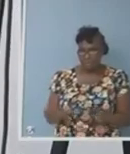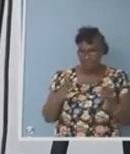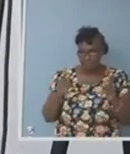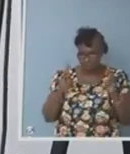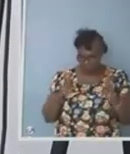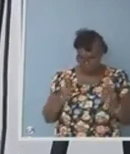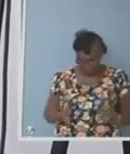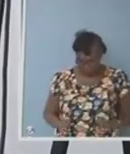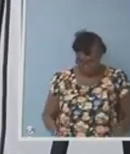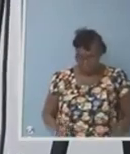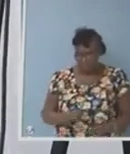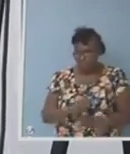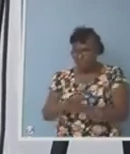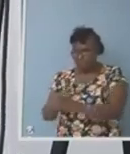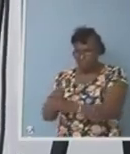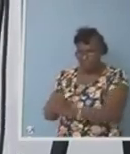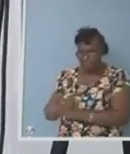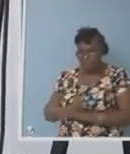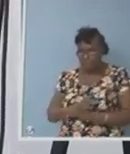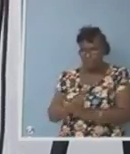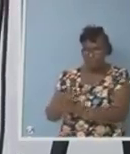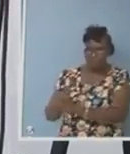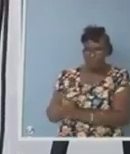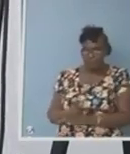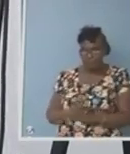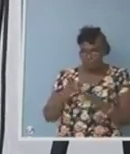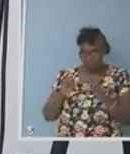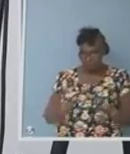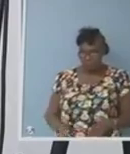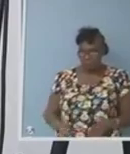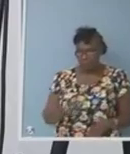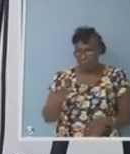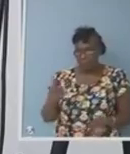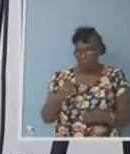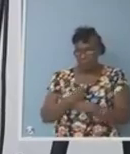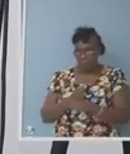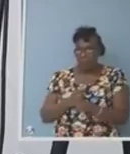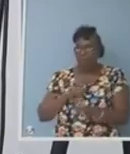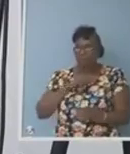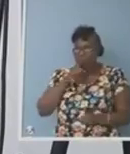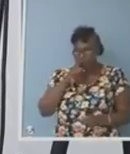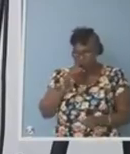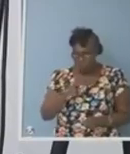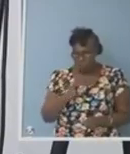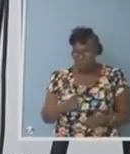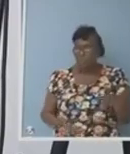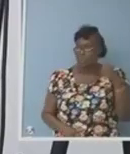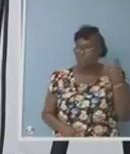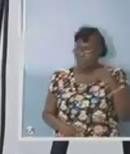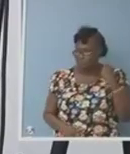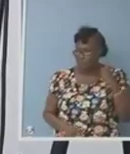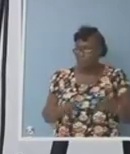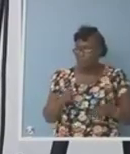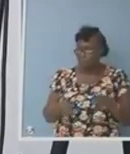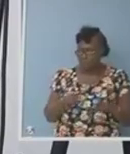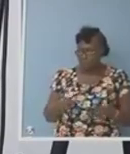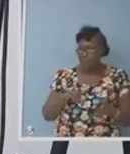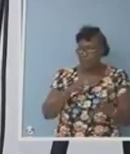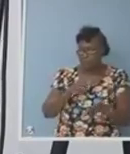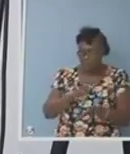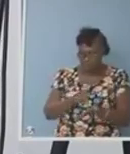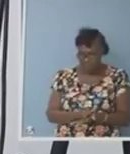personal care, can you assure the Tobago populace that its